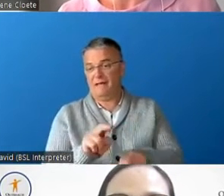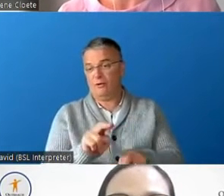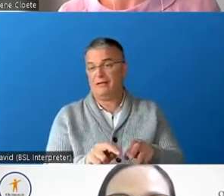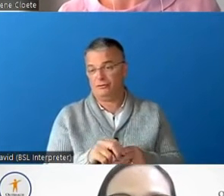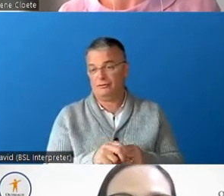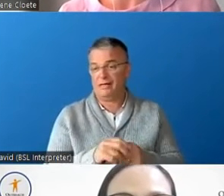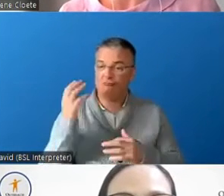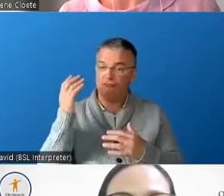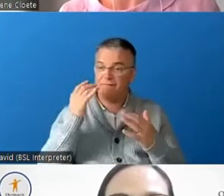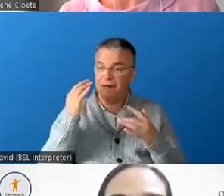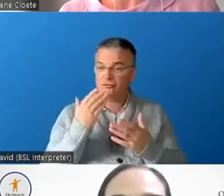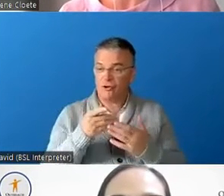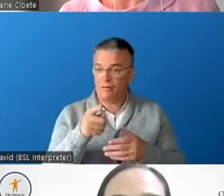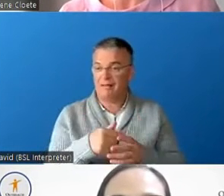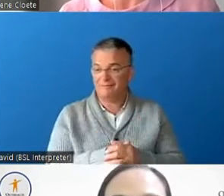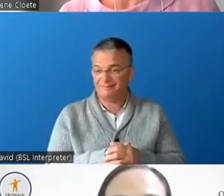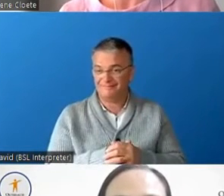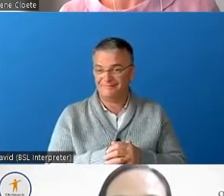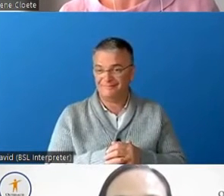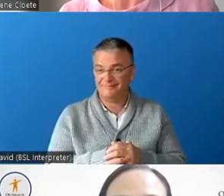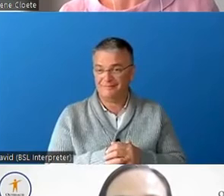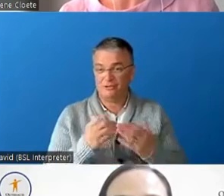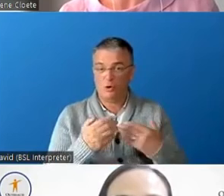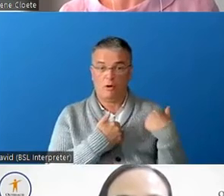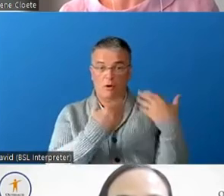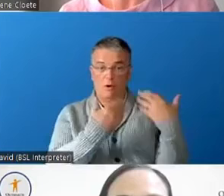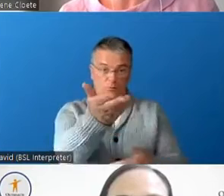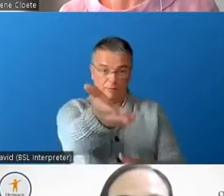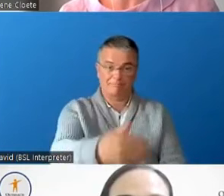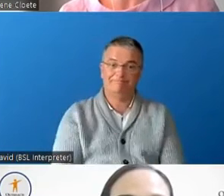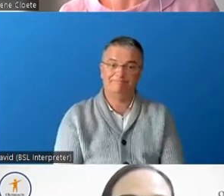and reflection component of that. So over to them.